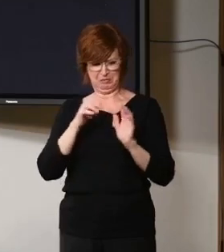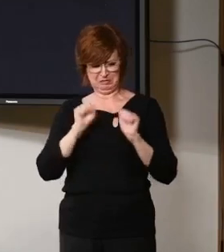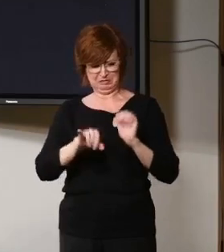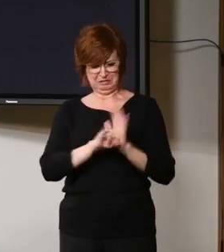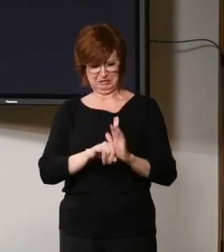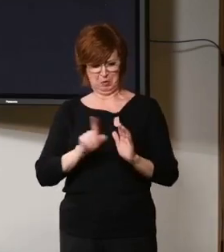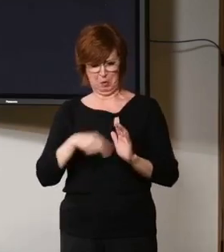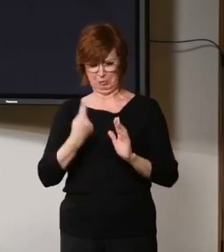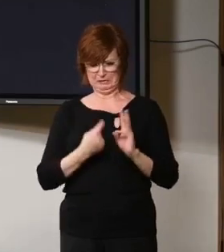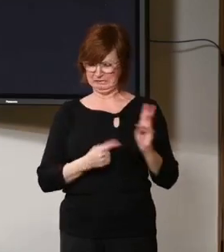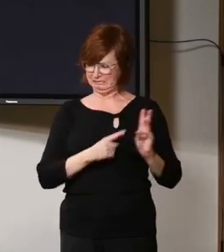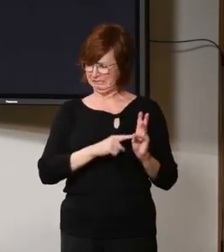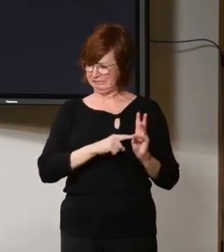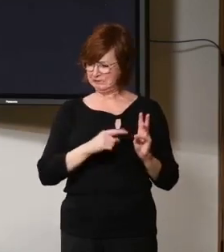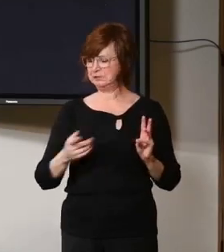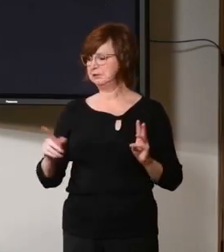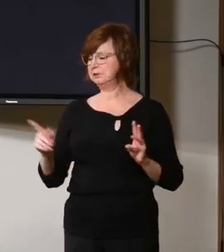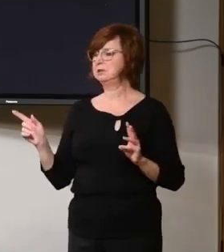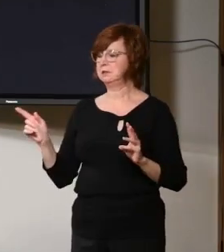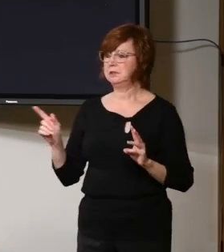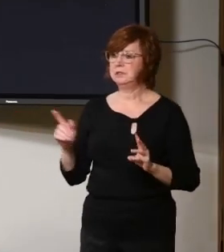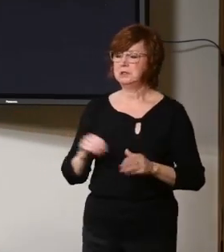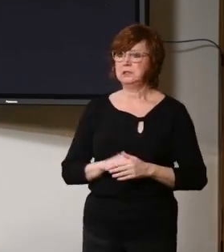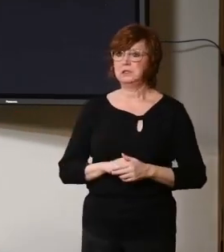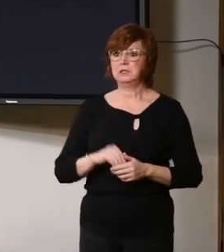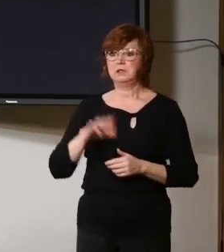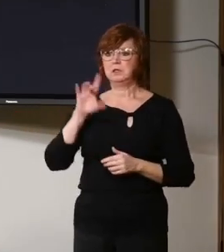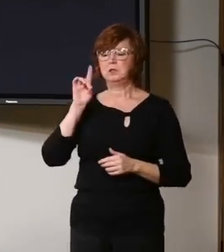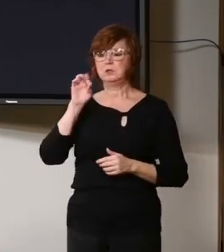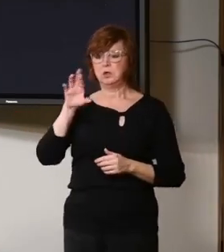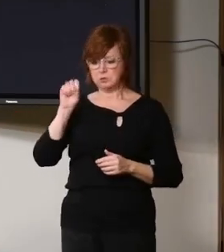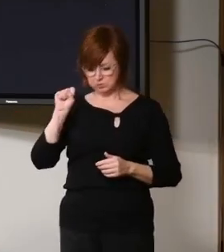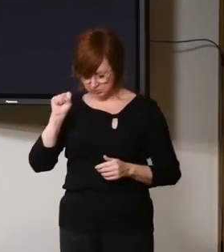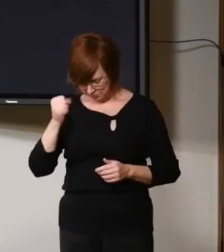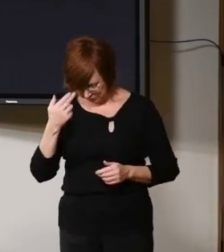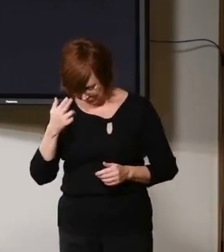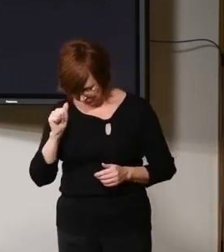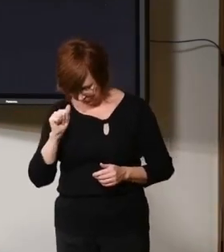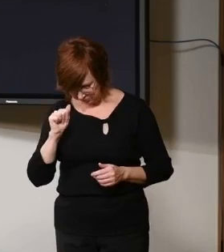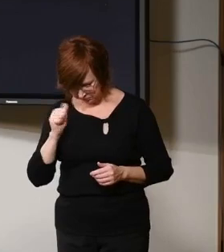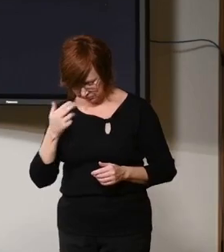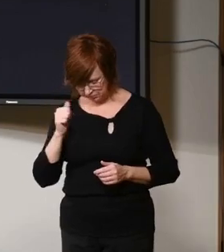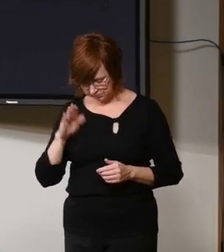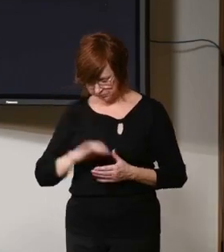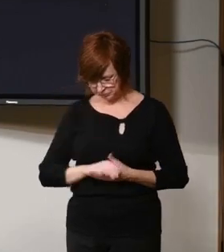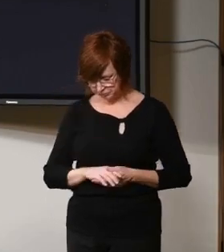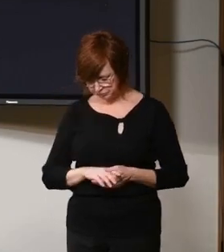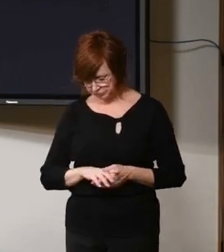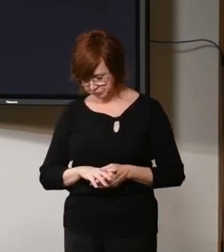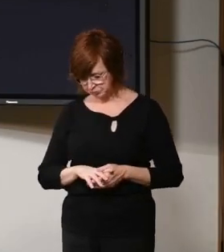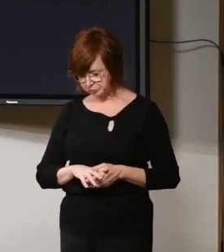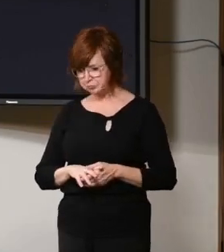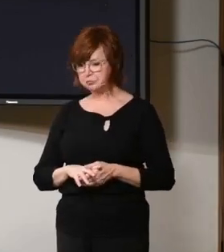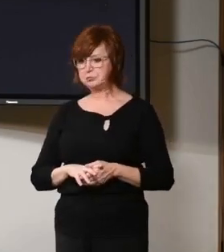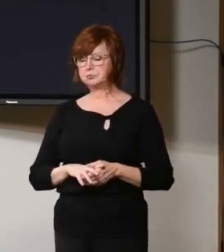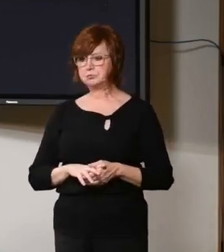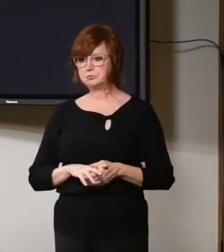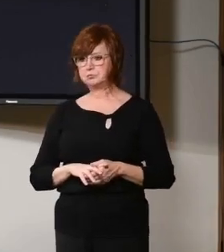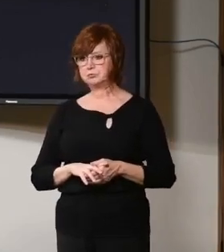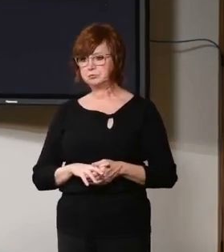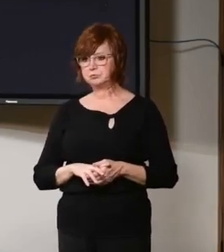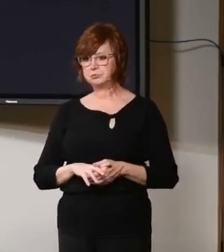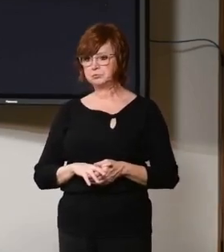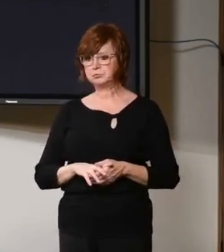So right from the beginning, we have been testing anyone who's hospitalized for severe respiratory